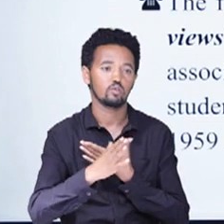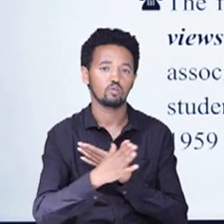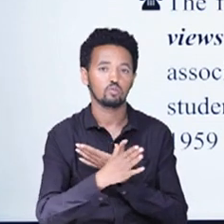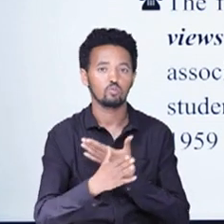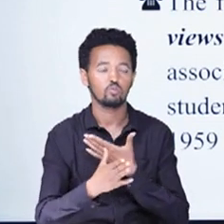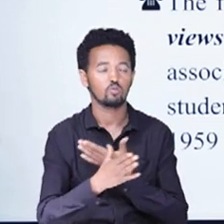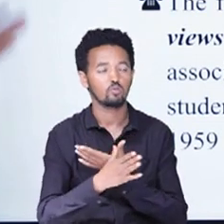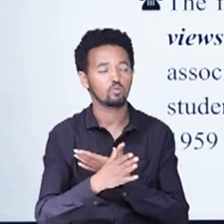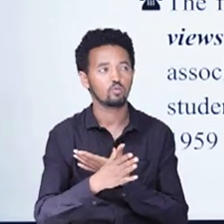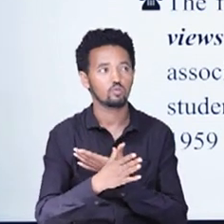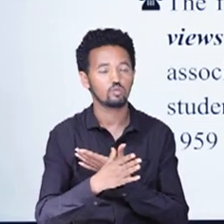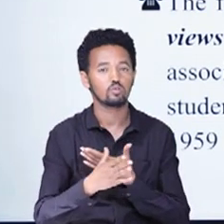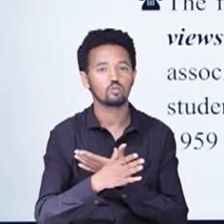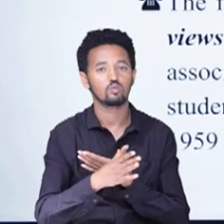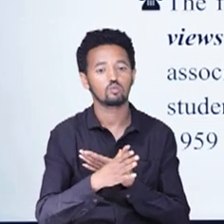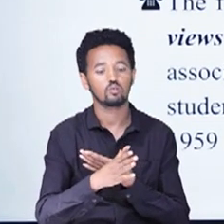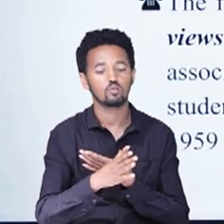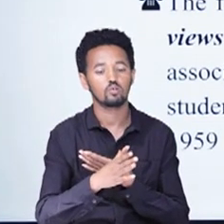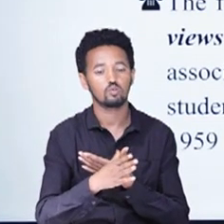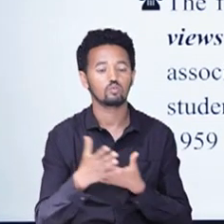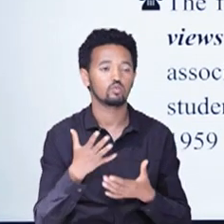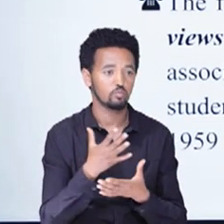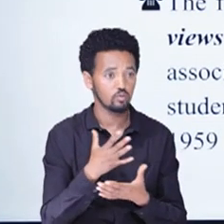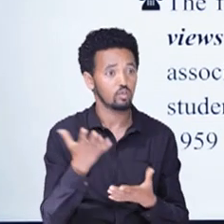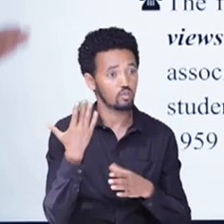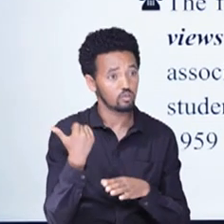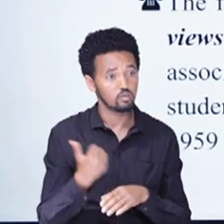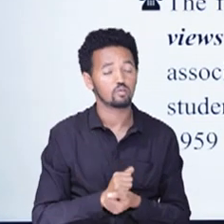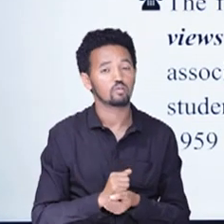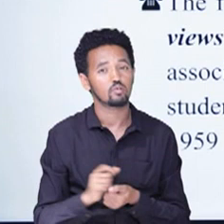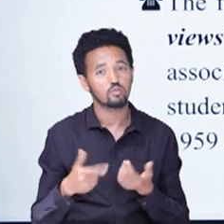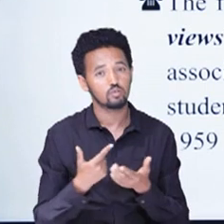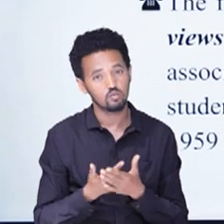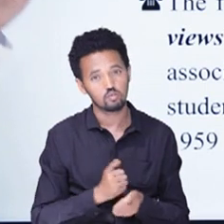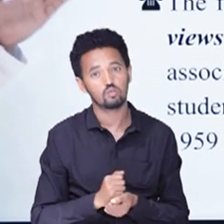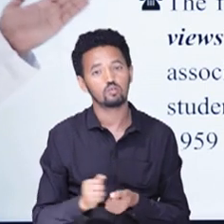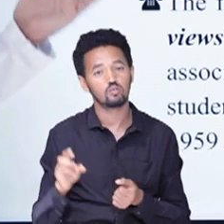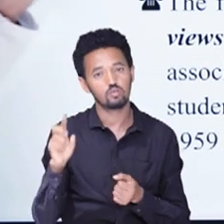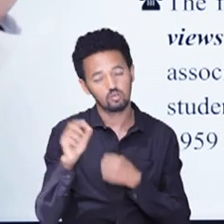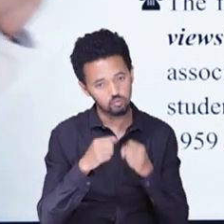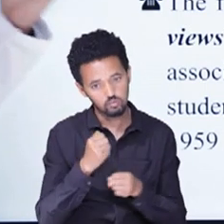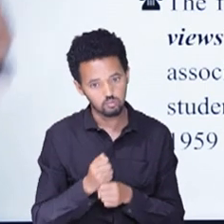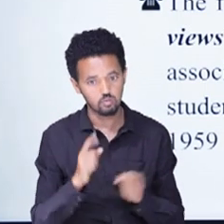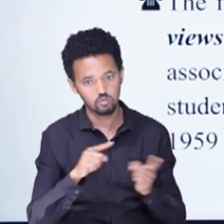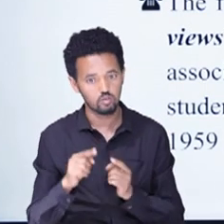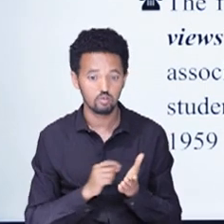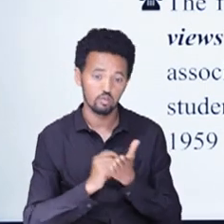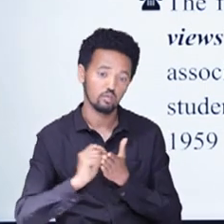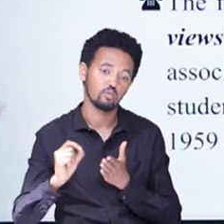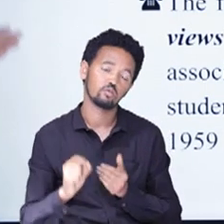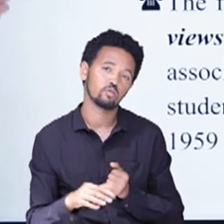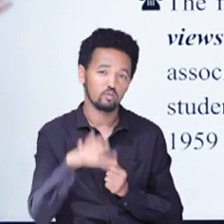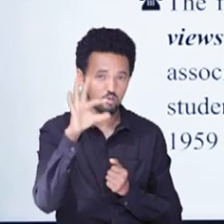student movement. The first university college was established in 1915. The teachers and the curriculum were